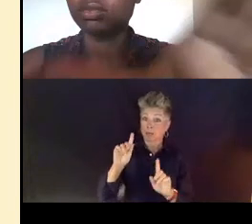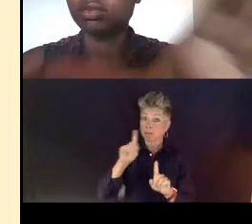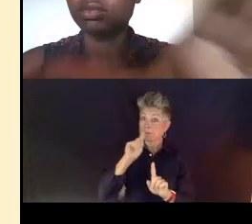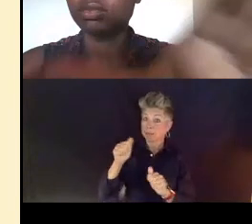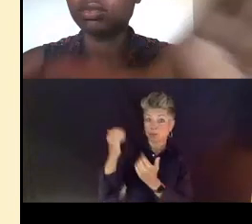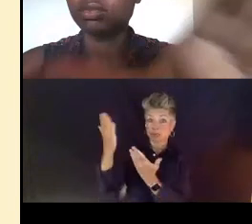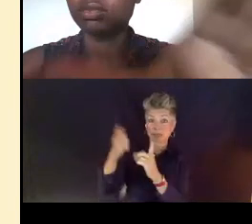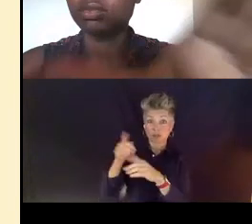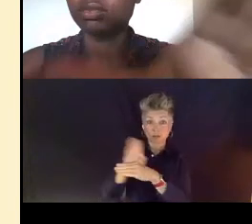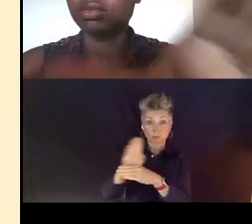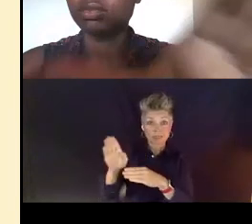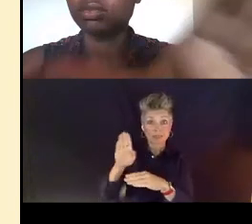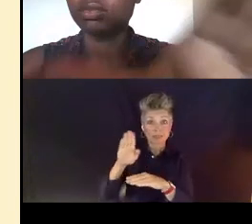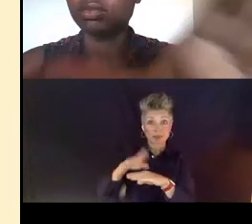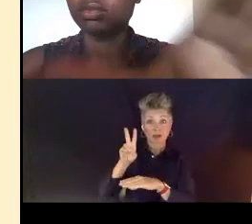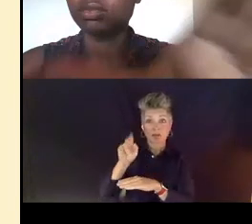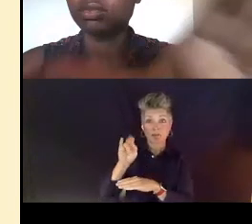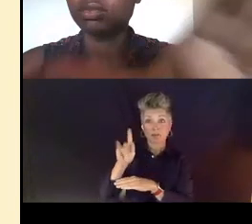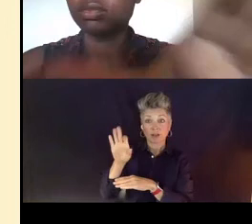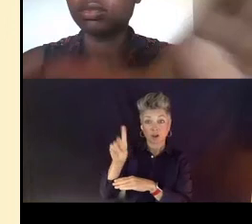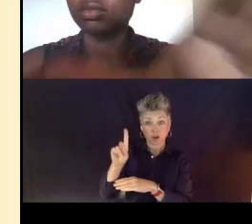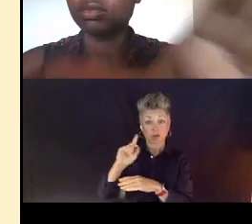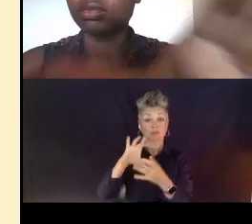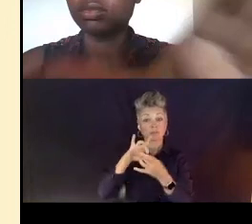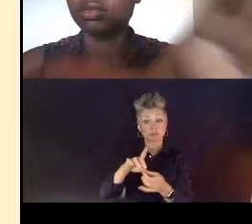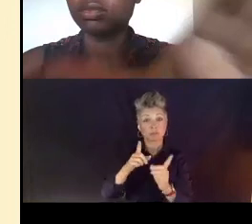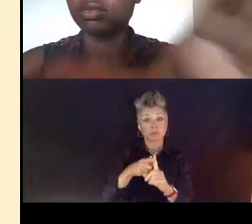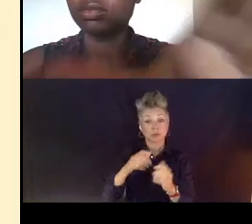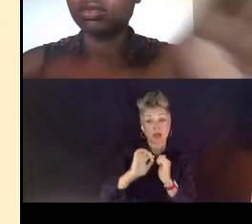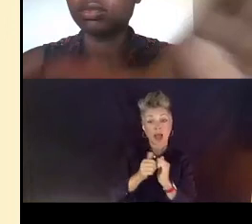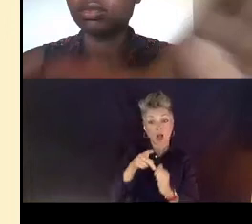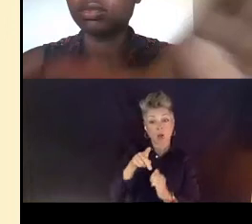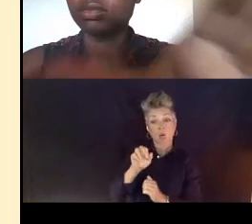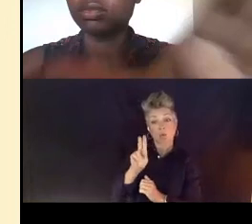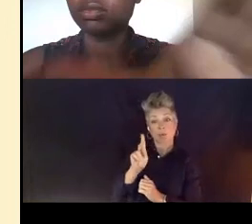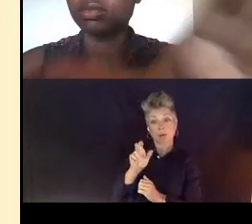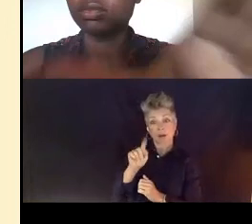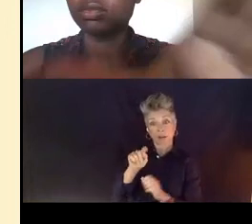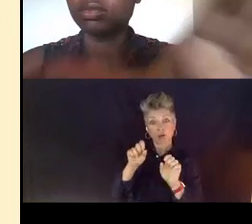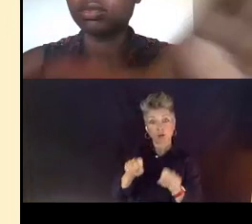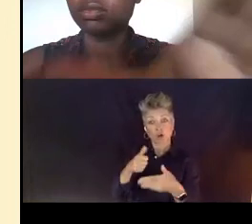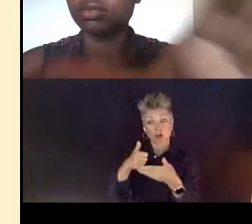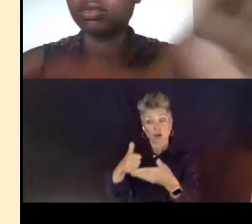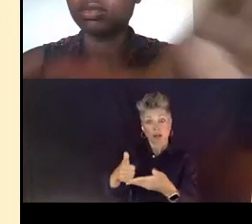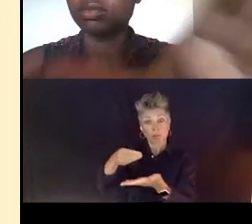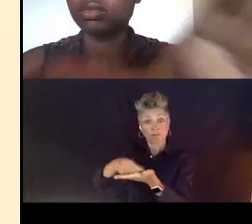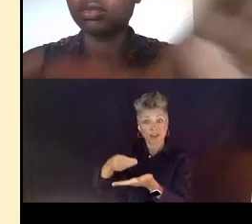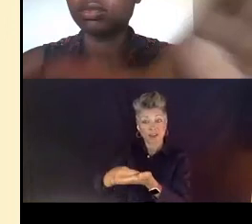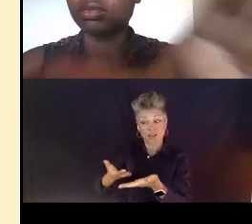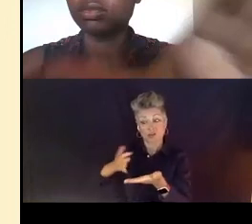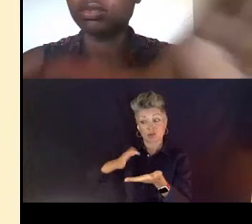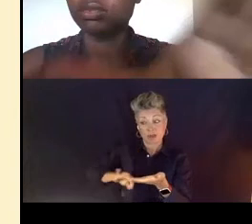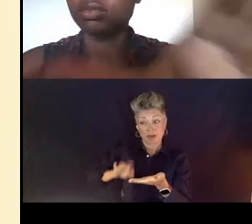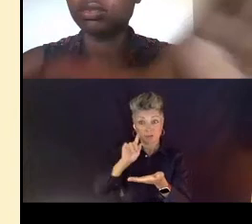on how bike and ped changes, parklets, et cetera, could have an increased income financial benefit for them specifically,